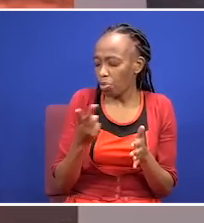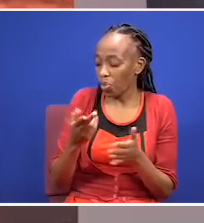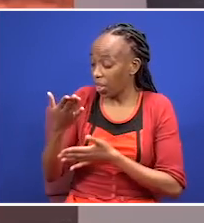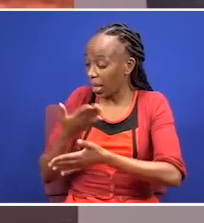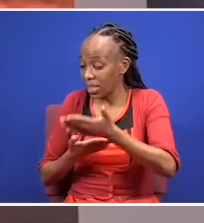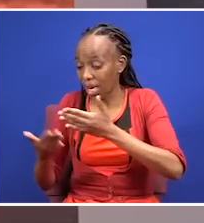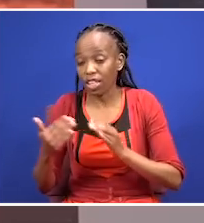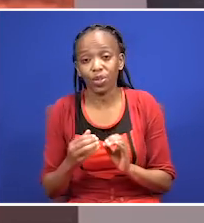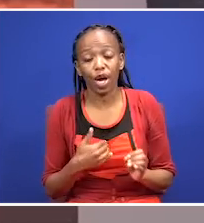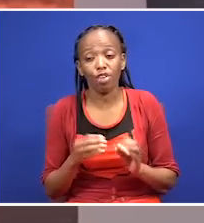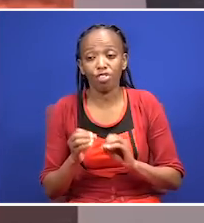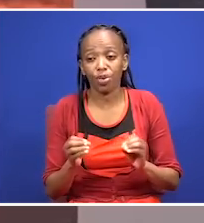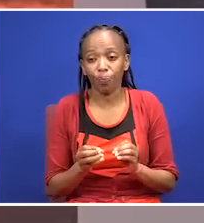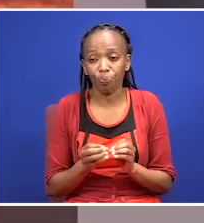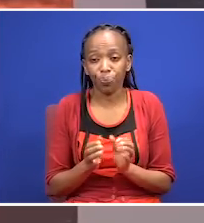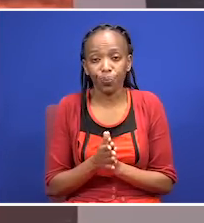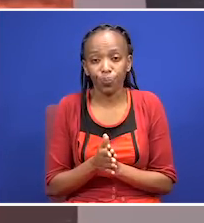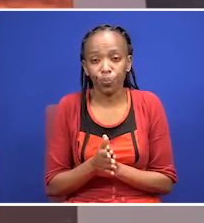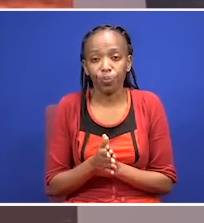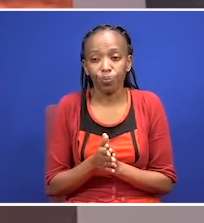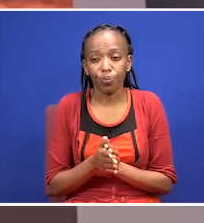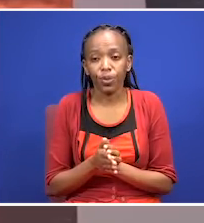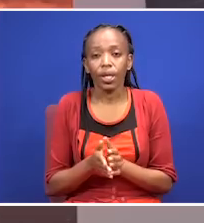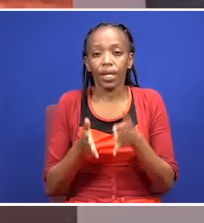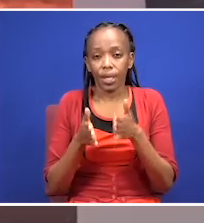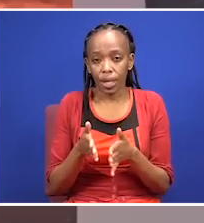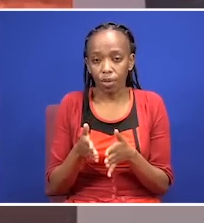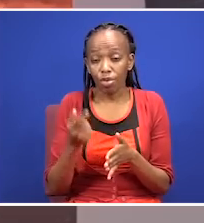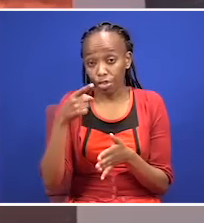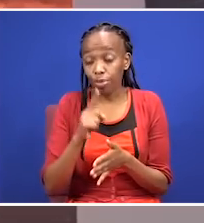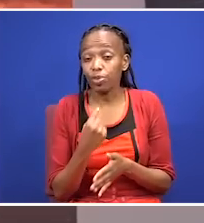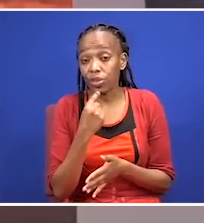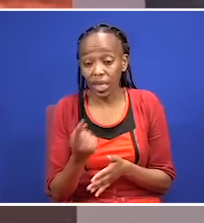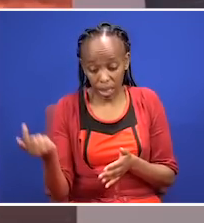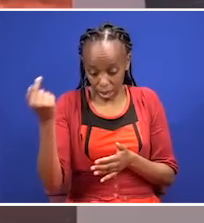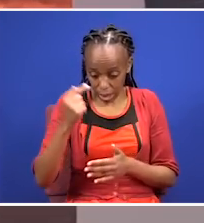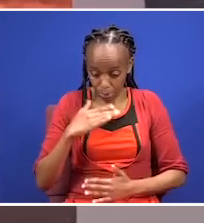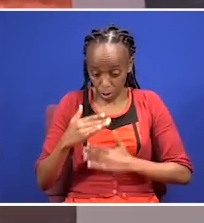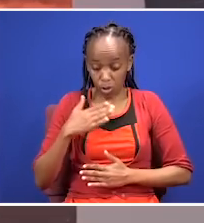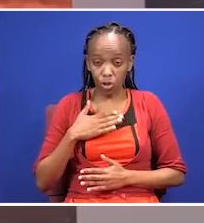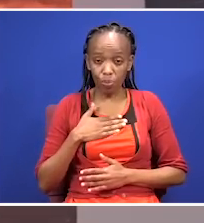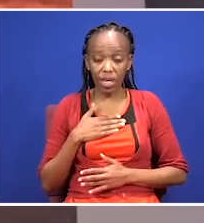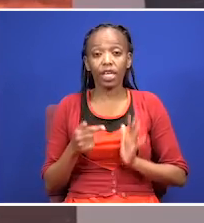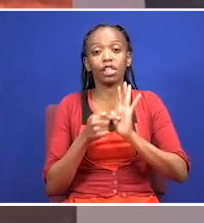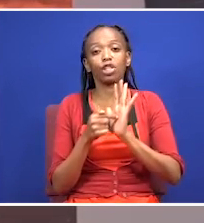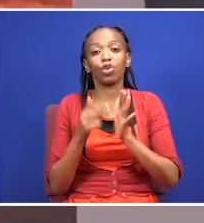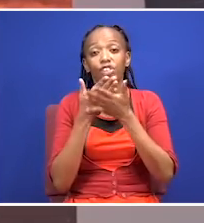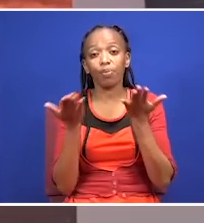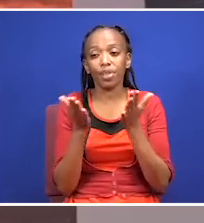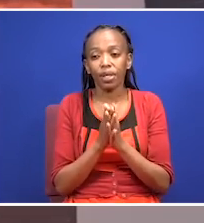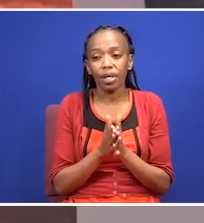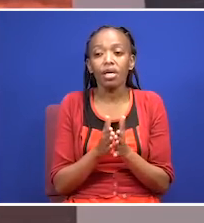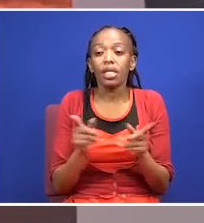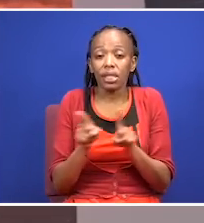interact very closely with the hebrews and therefore for him to say come close to me is an indicator to something